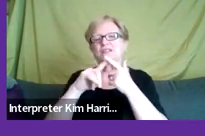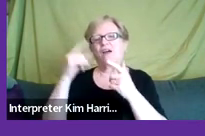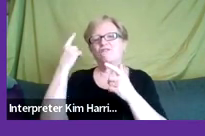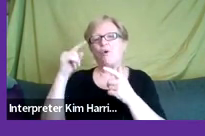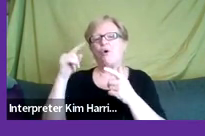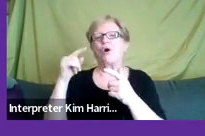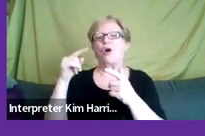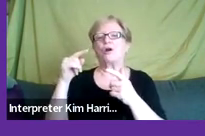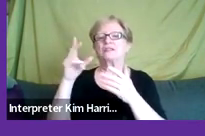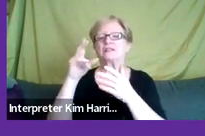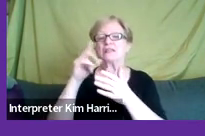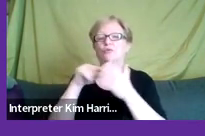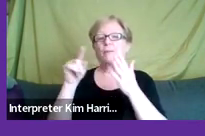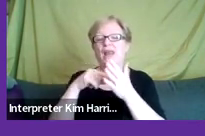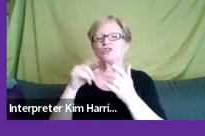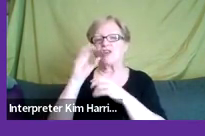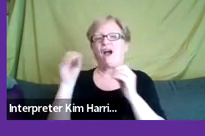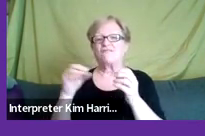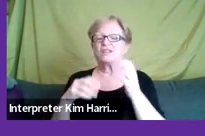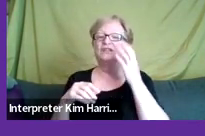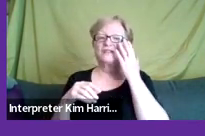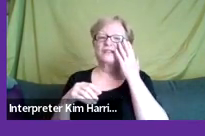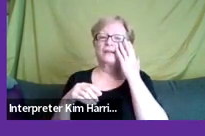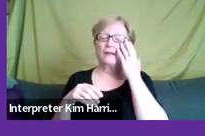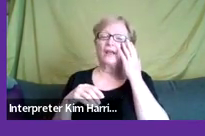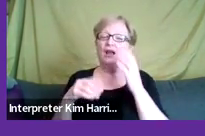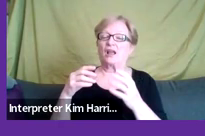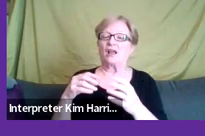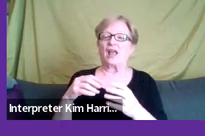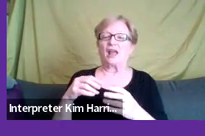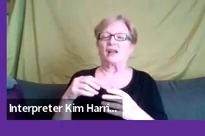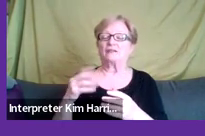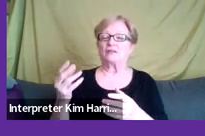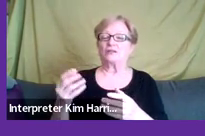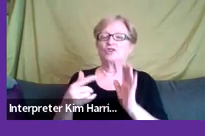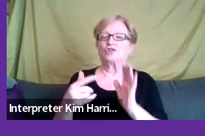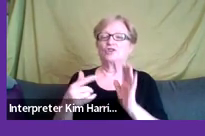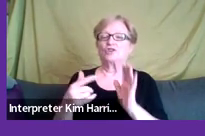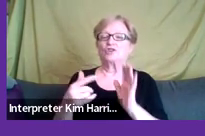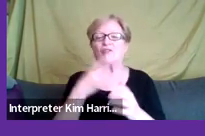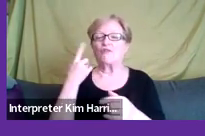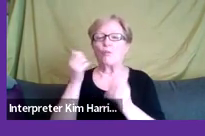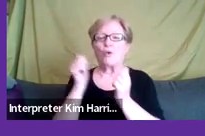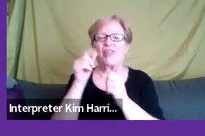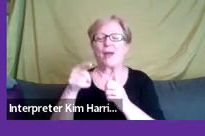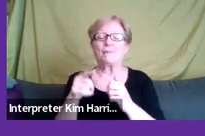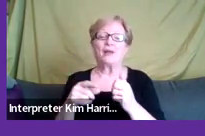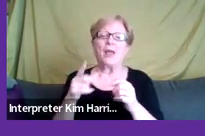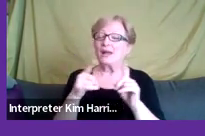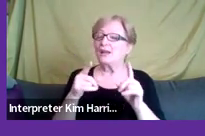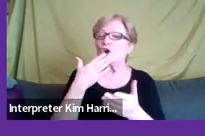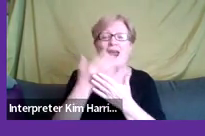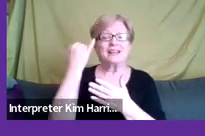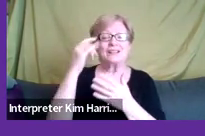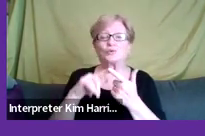a complaint with them as well. But yeah, I like what you said, Felice, that talking to the employer